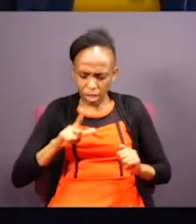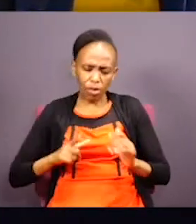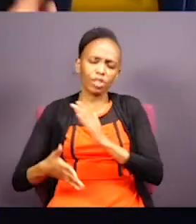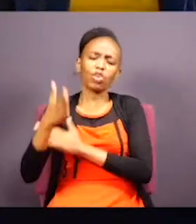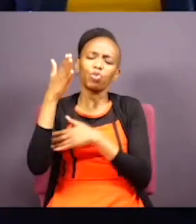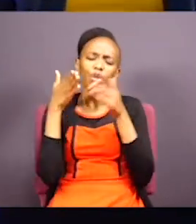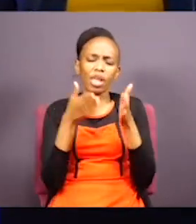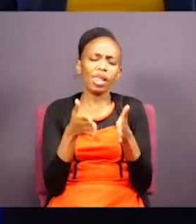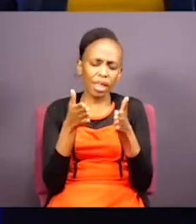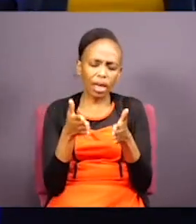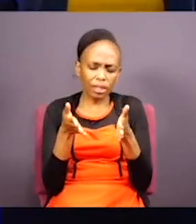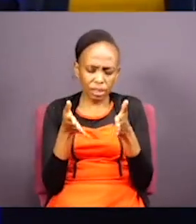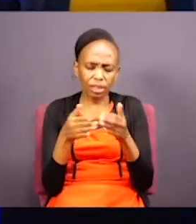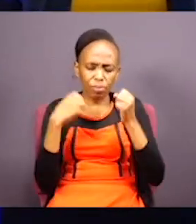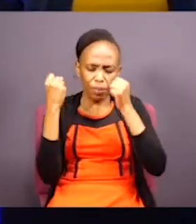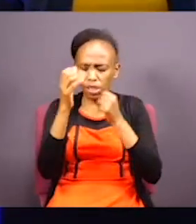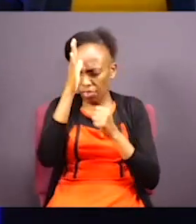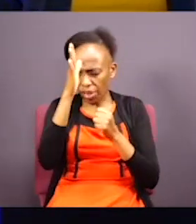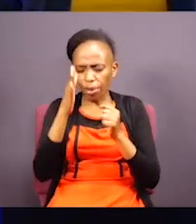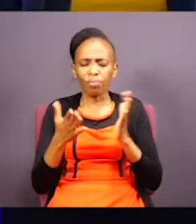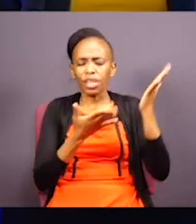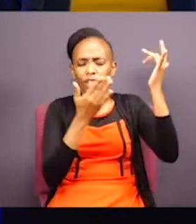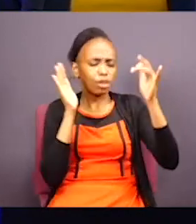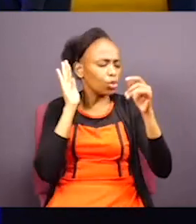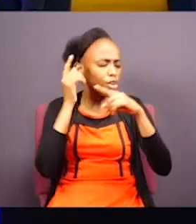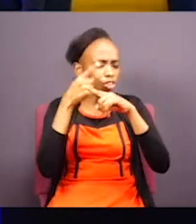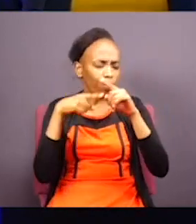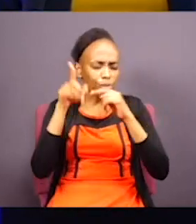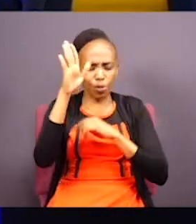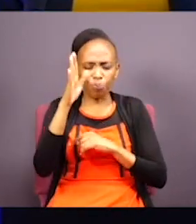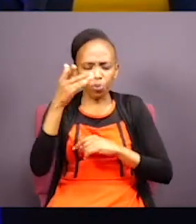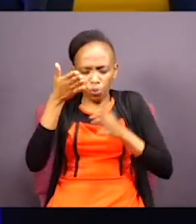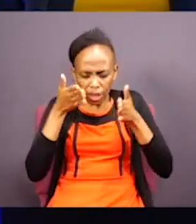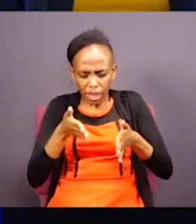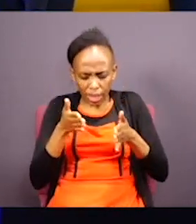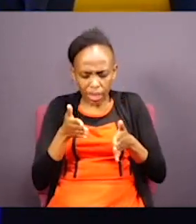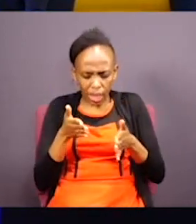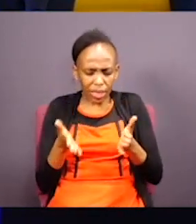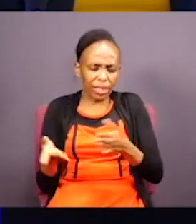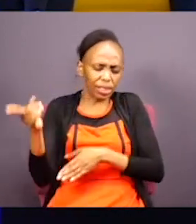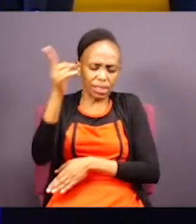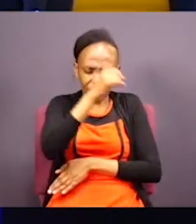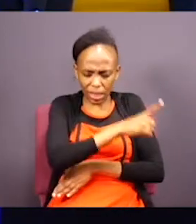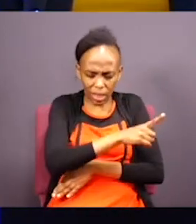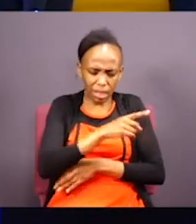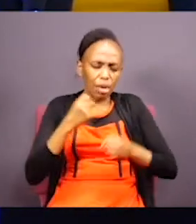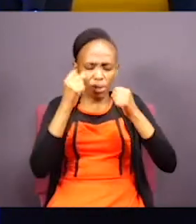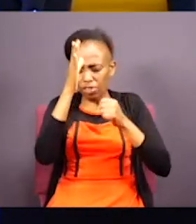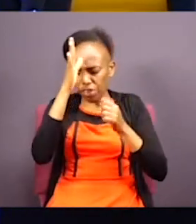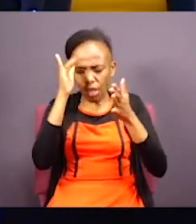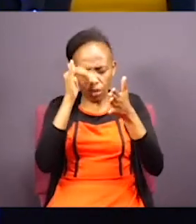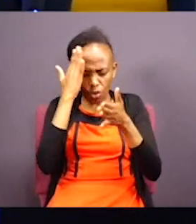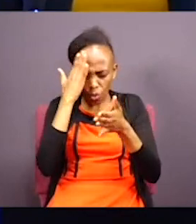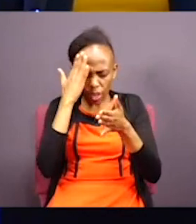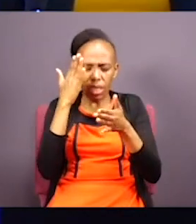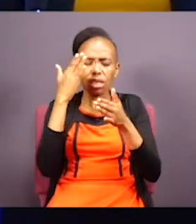this day, mighty Father, expecting to hear from you. We are here this day, mighty Father, knowing that had it not been for